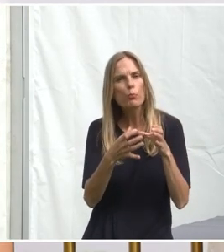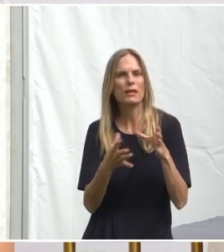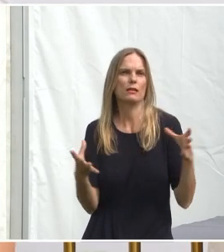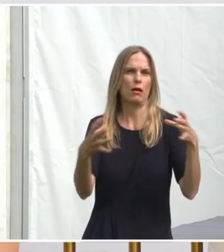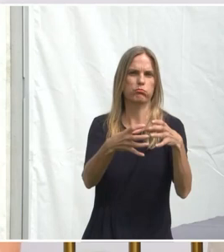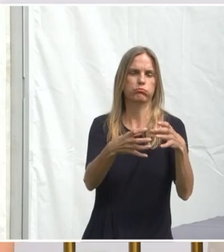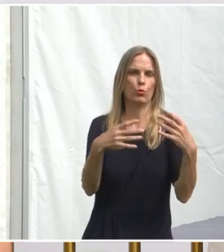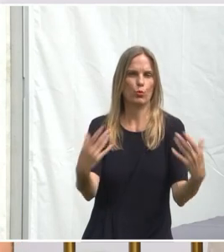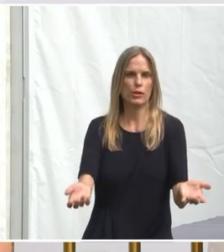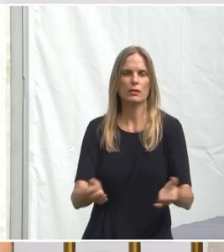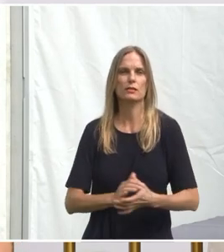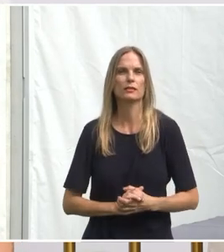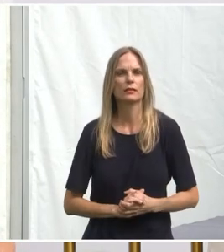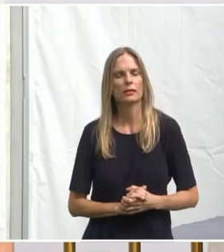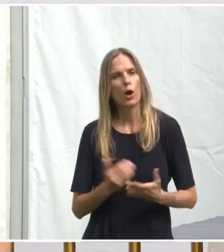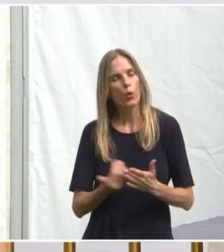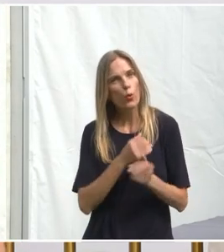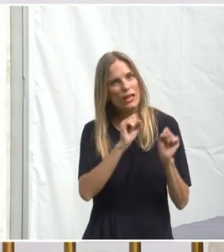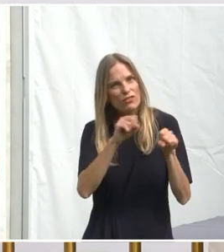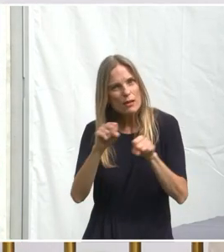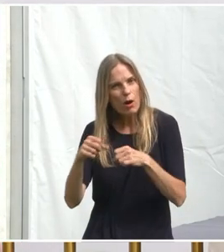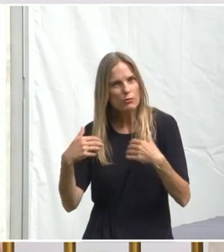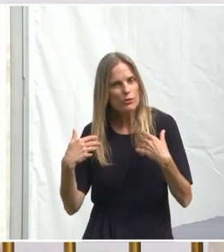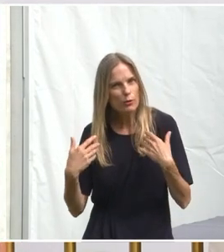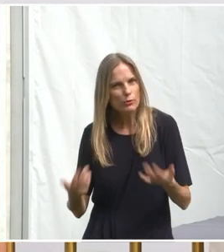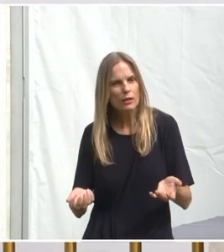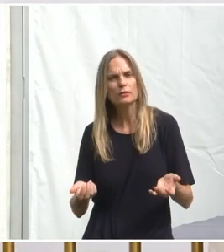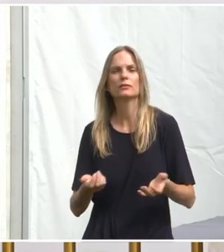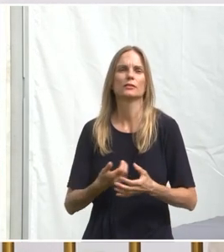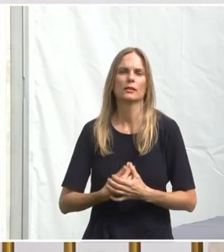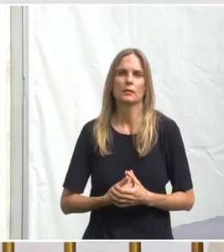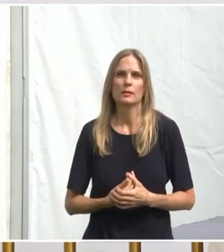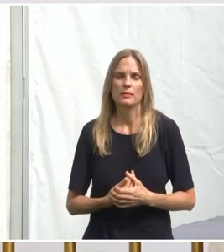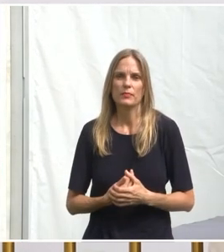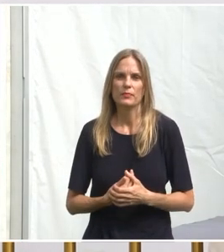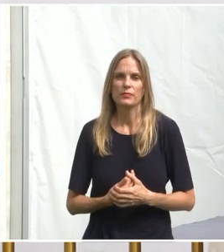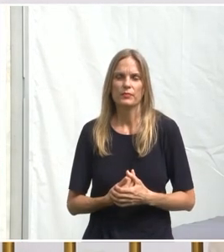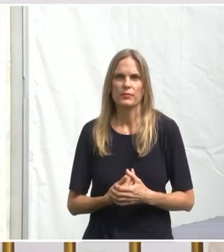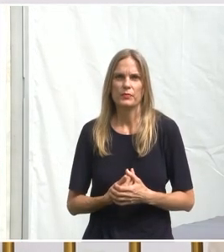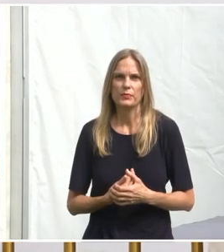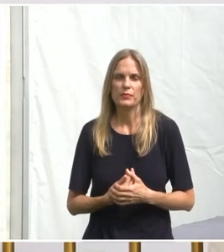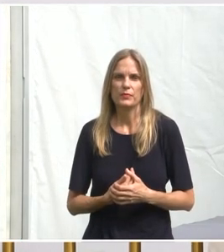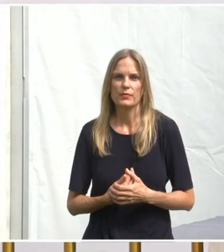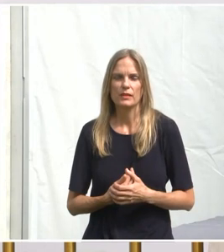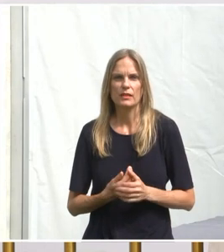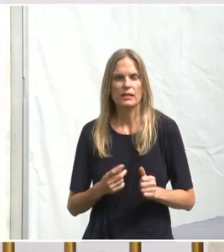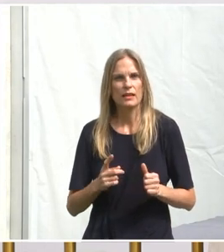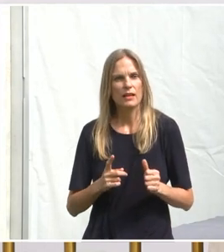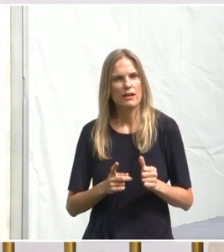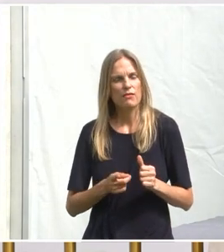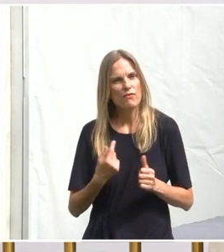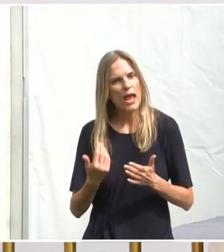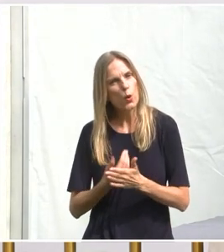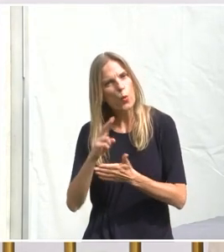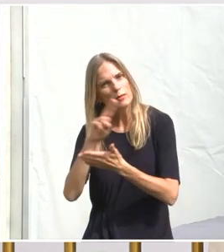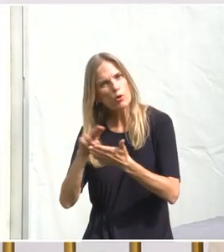ways. There are new opportunities that maybe amplify also the opportunities to move, but there are also new vulnerabilities that